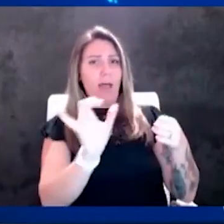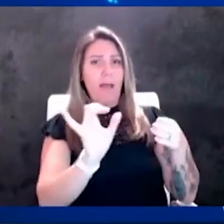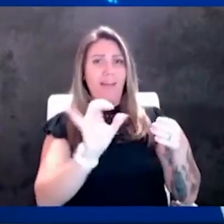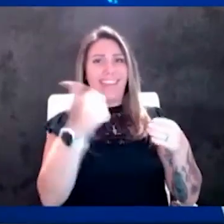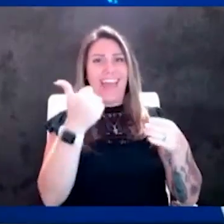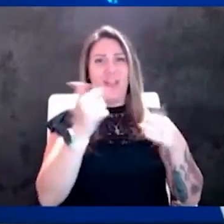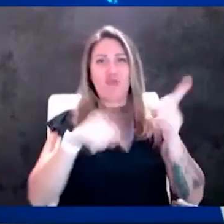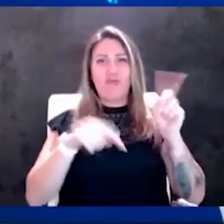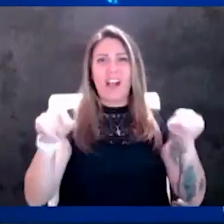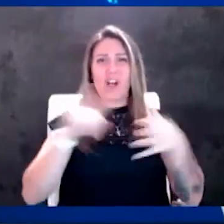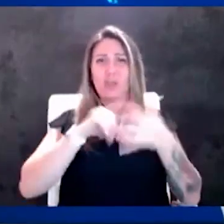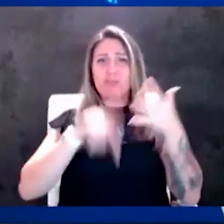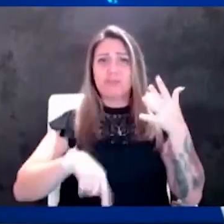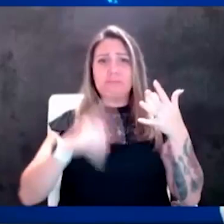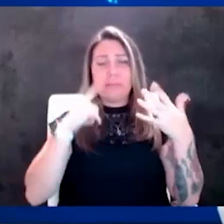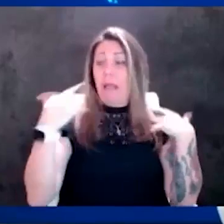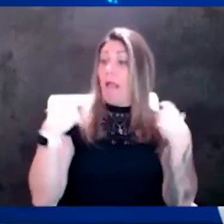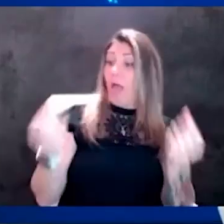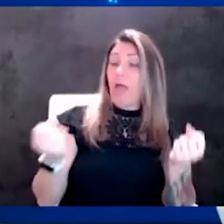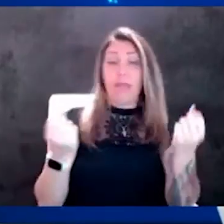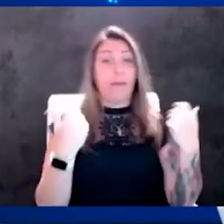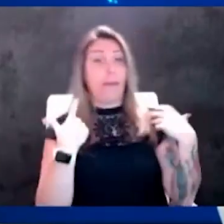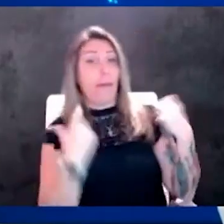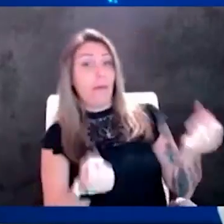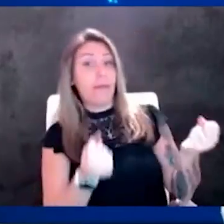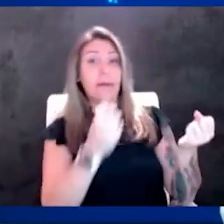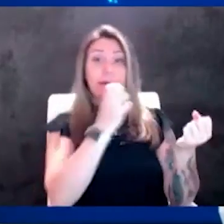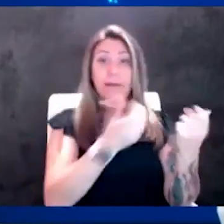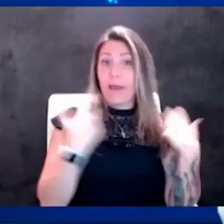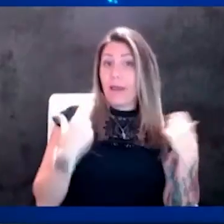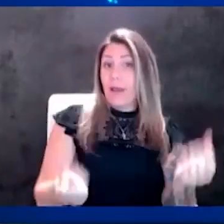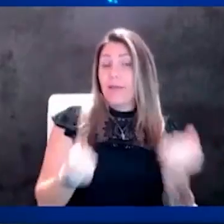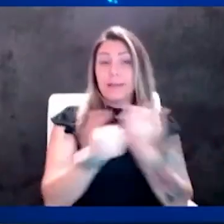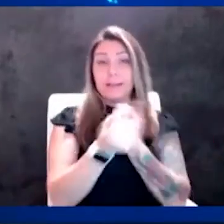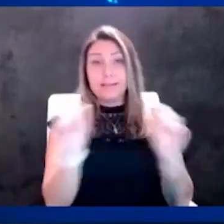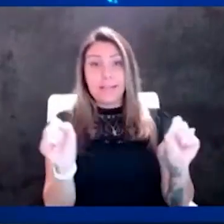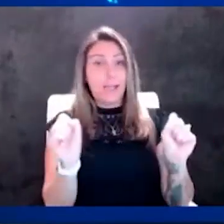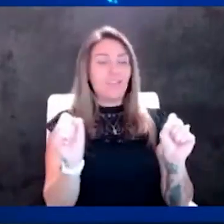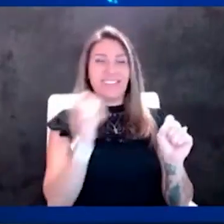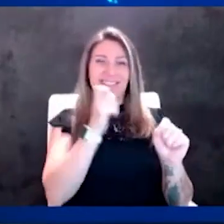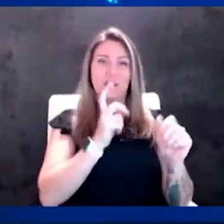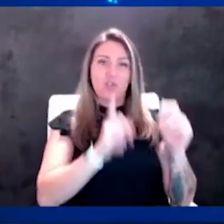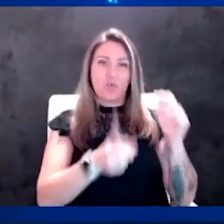you're healthy or not healthy, you're safe or unsafe, that is simply not true. Yeah. And